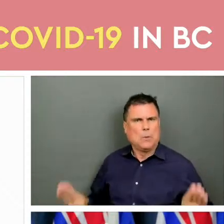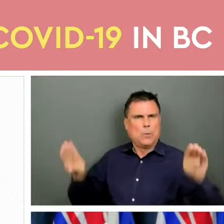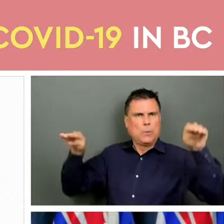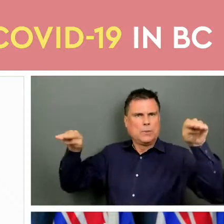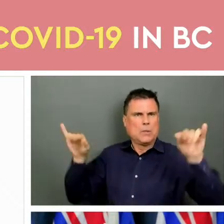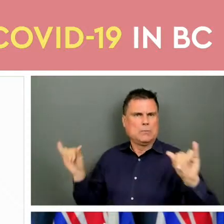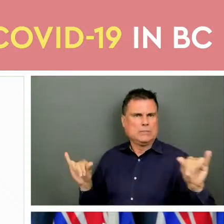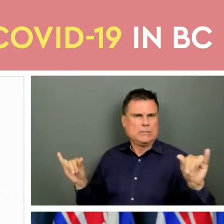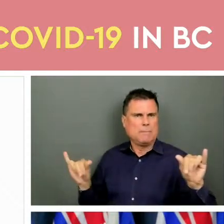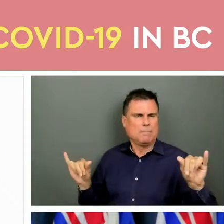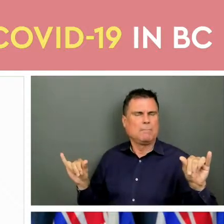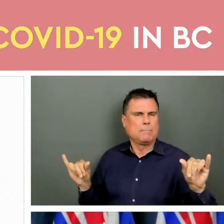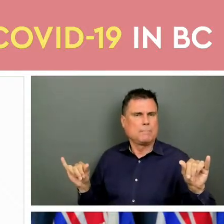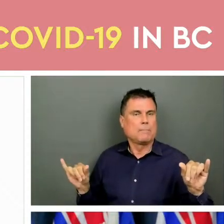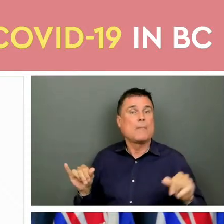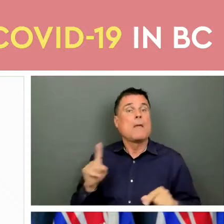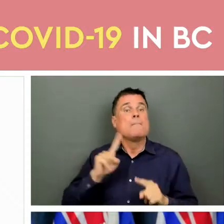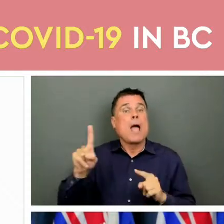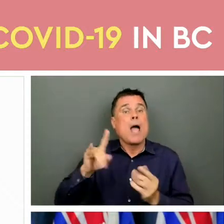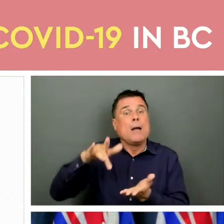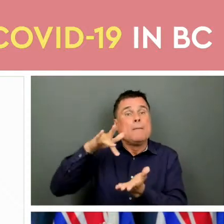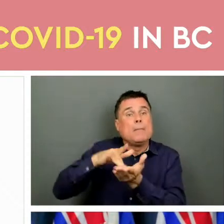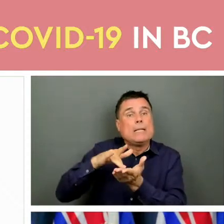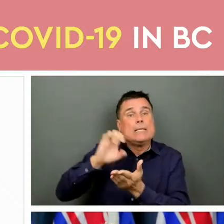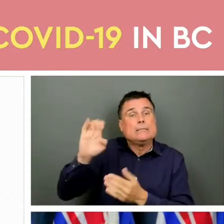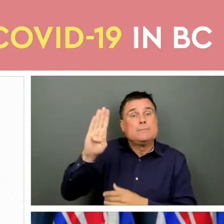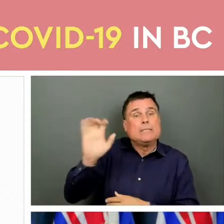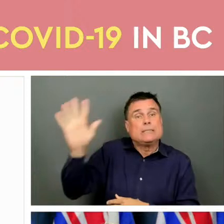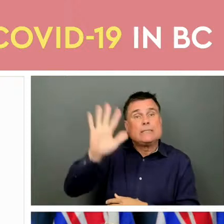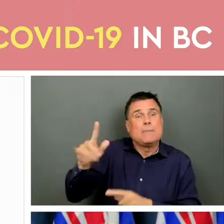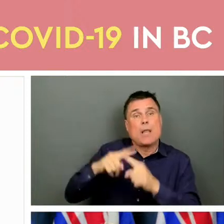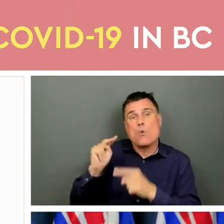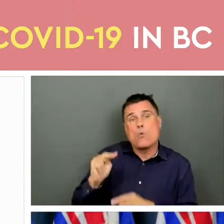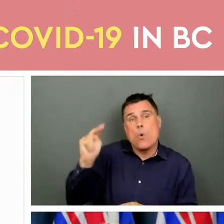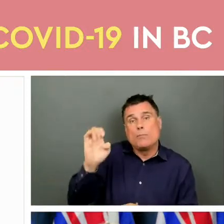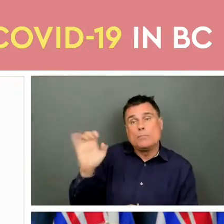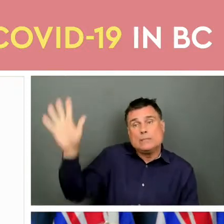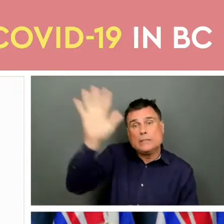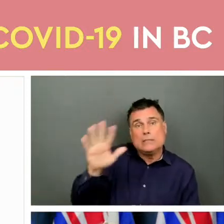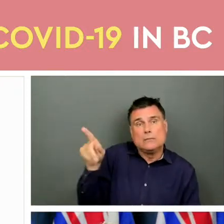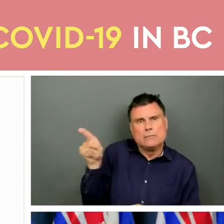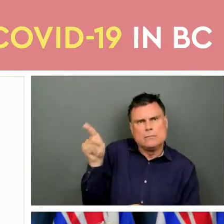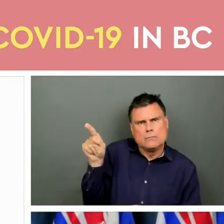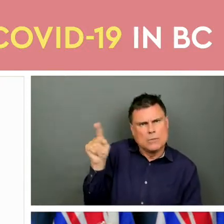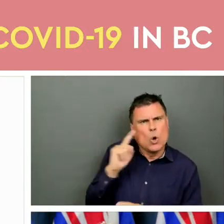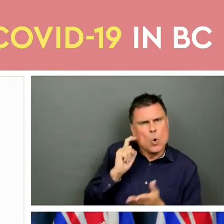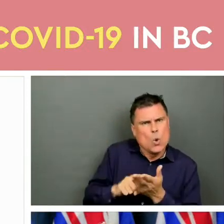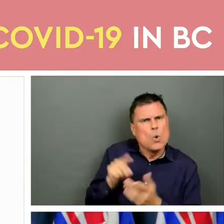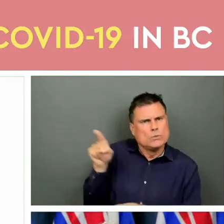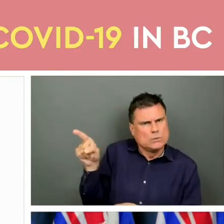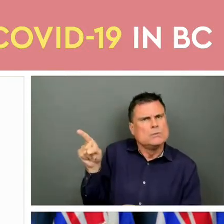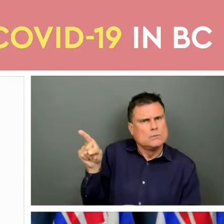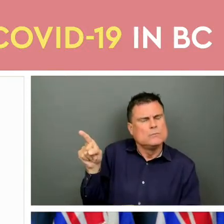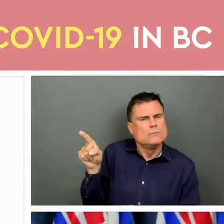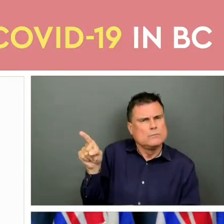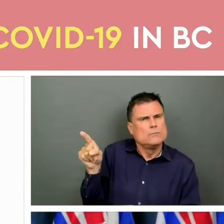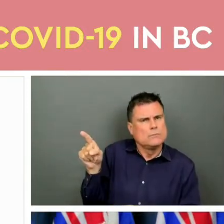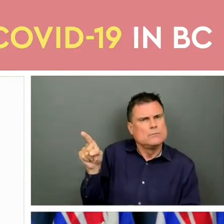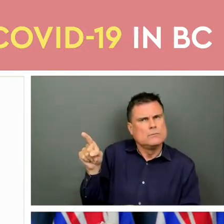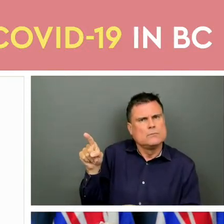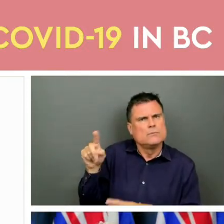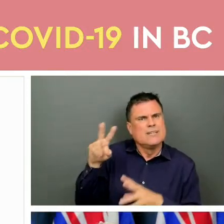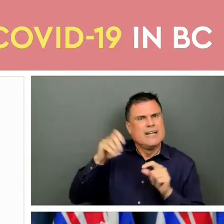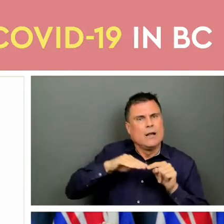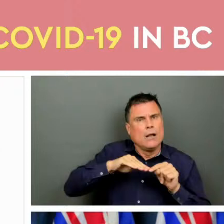pandemic, but in the interior and particularly in the north, there has been consistently higher rates over an extended period of